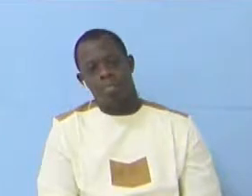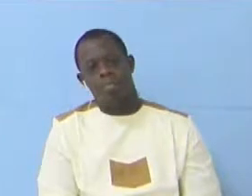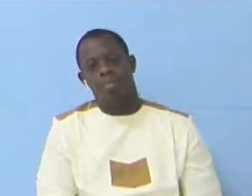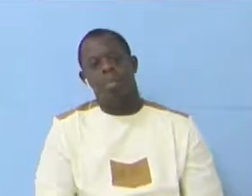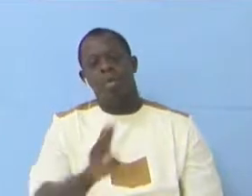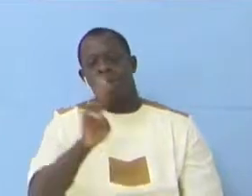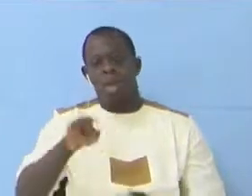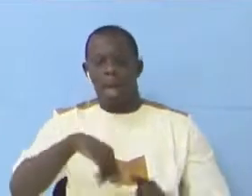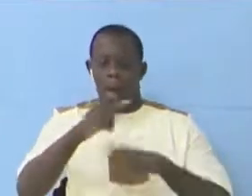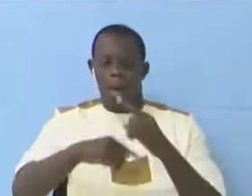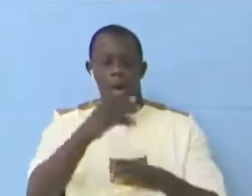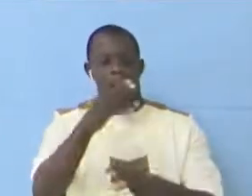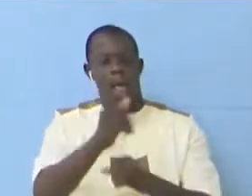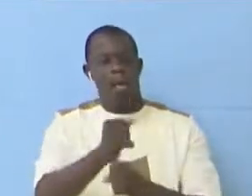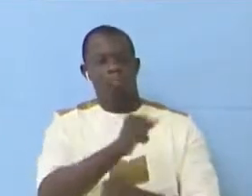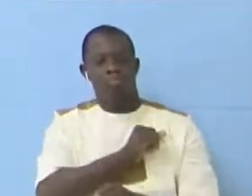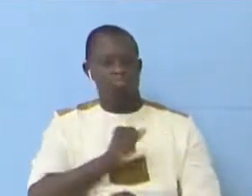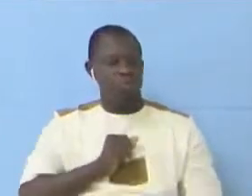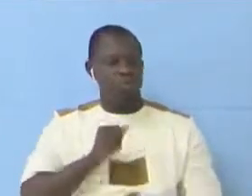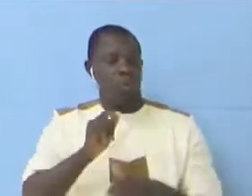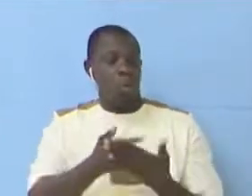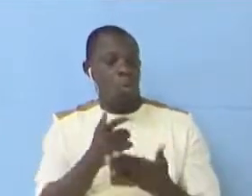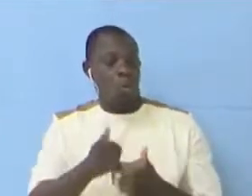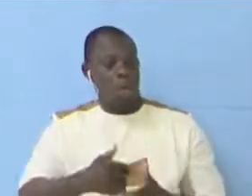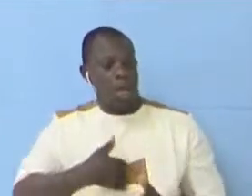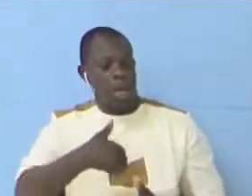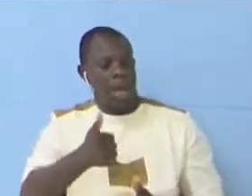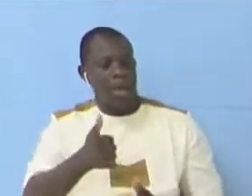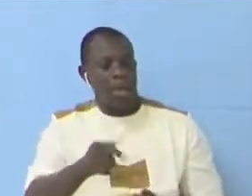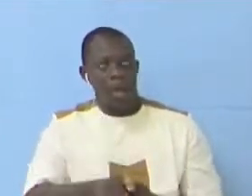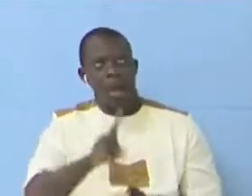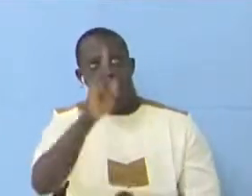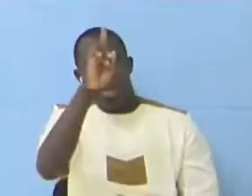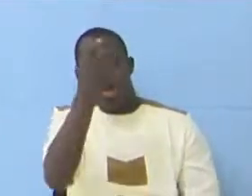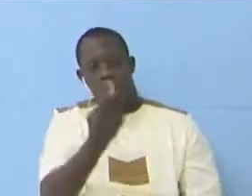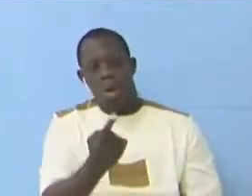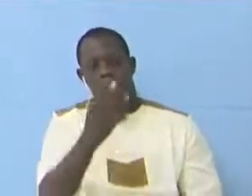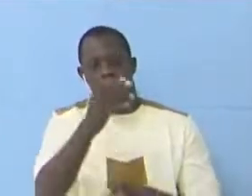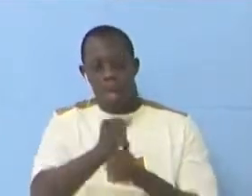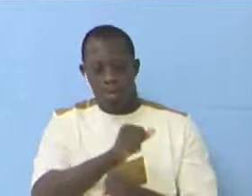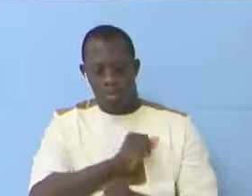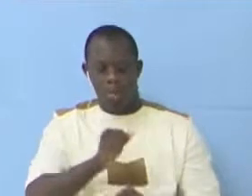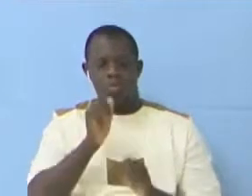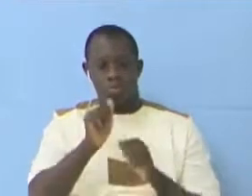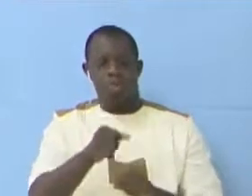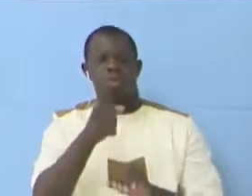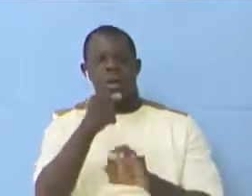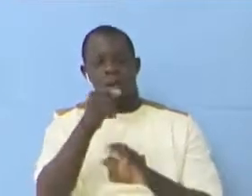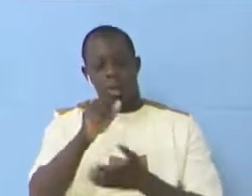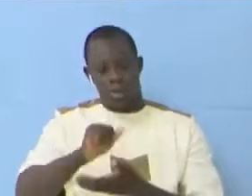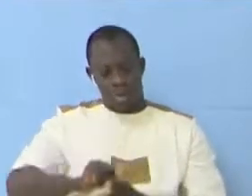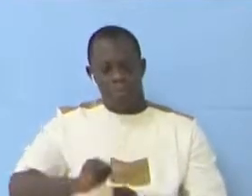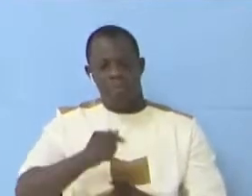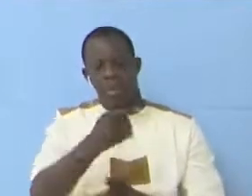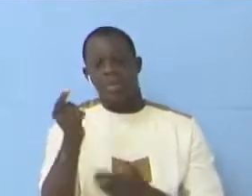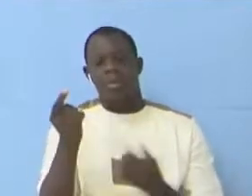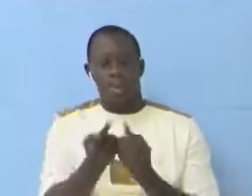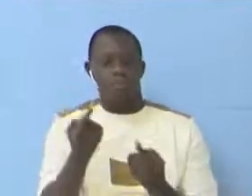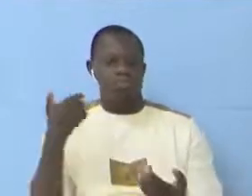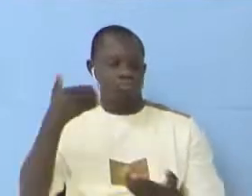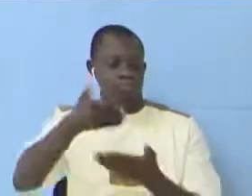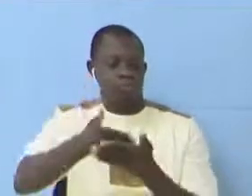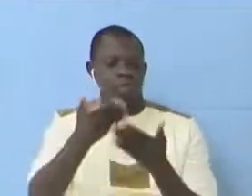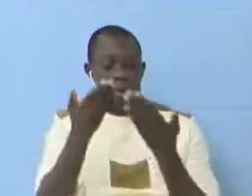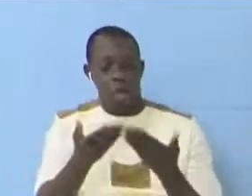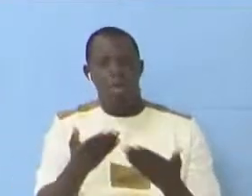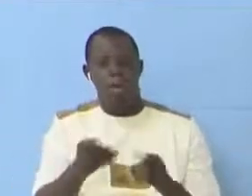du suñ mbaax du suñ dara yàlla rek moo ñu dimbale ba lii ñu mun koo sàmm. Not our effort or anything, it's only God that helped us to save this up to this time.